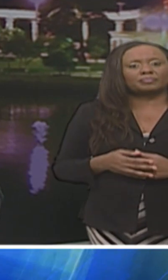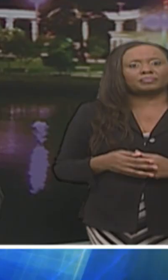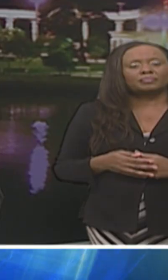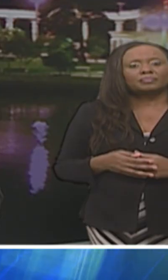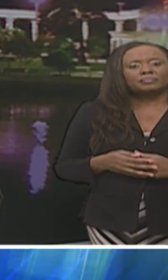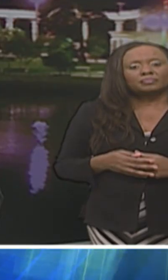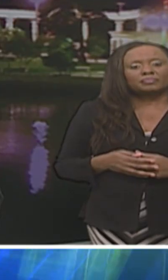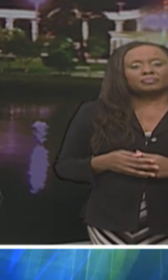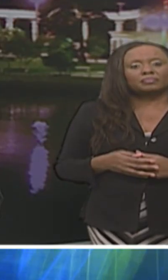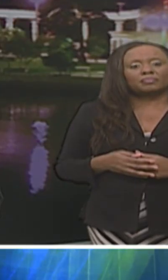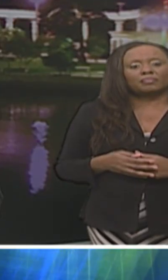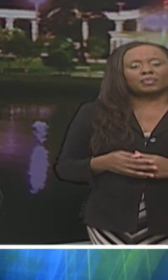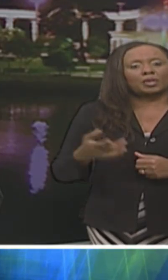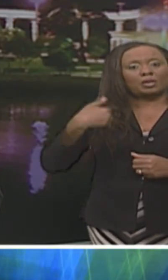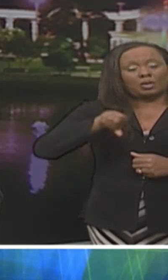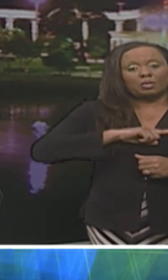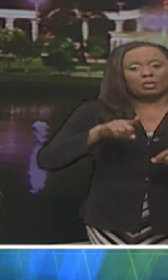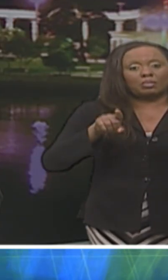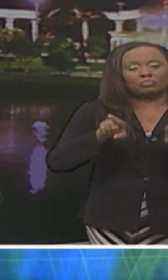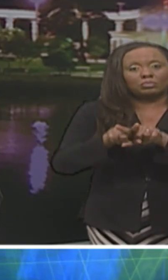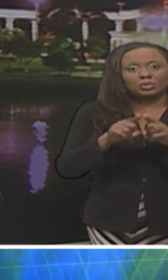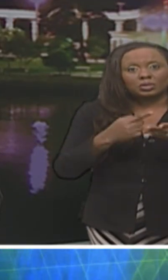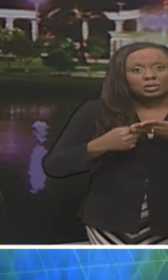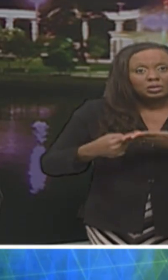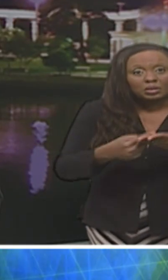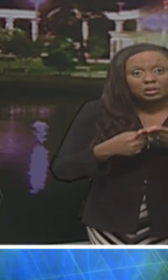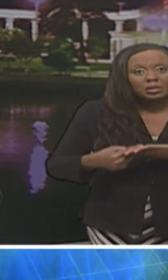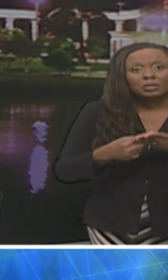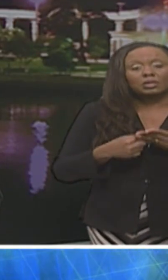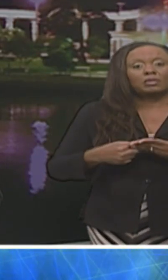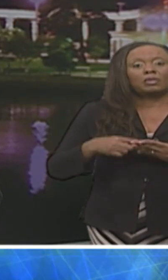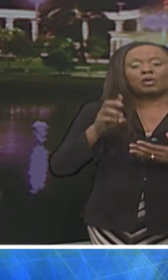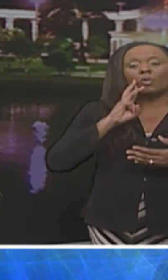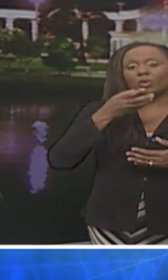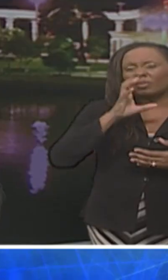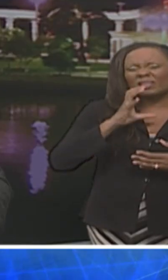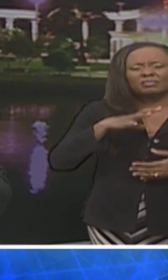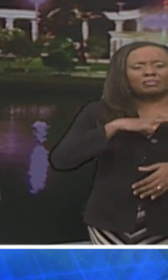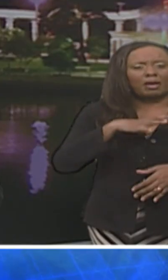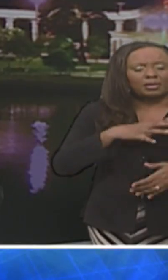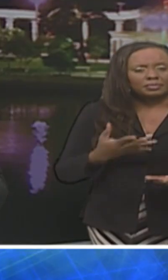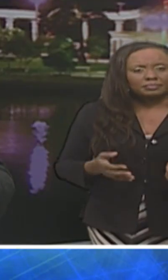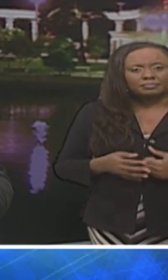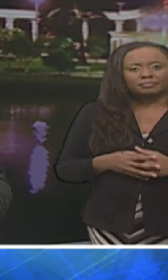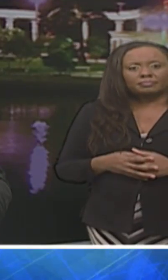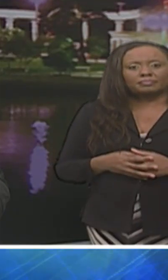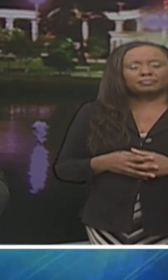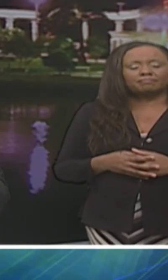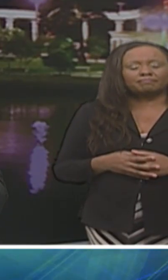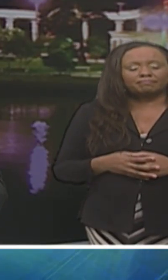potable water is concerned, we've addressed this several times. There's no risk to our potable water supply at this point. Okay. You can talk about effluent